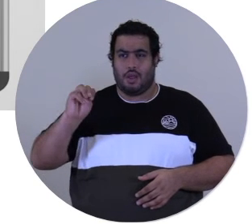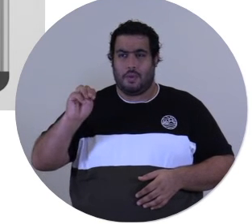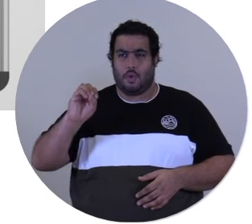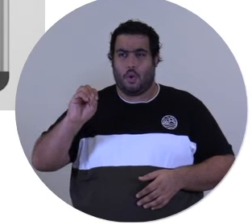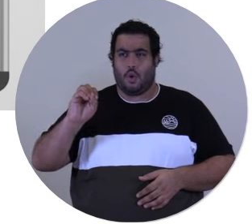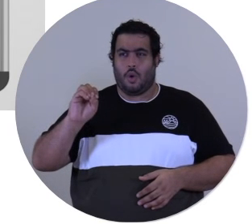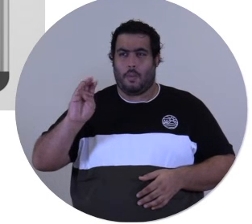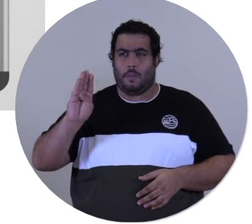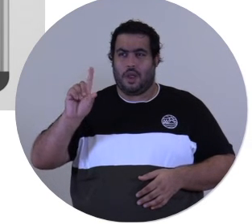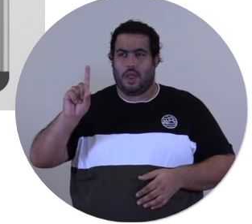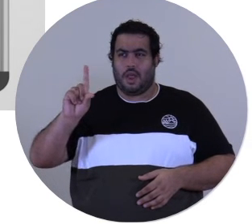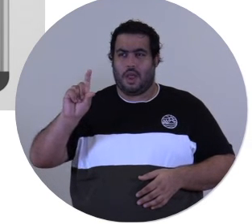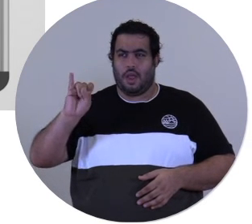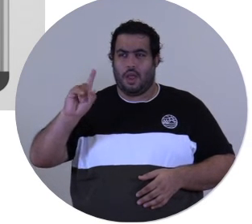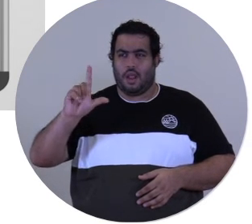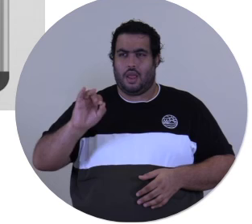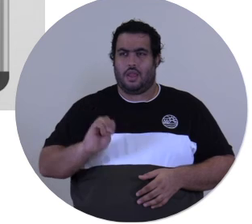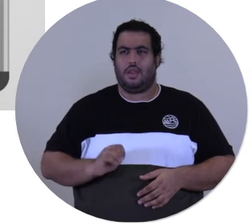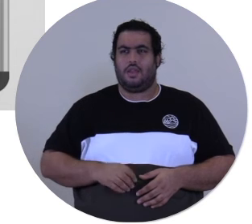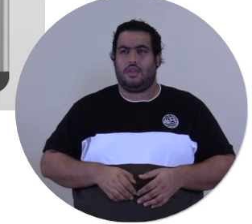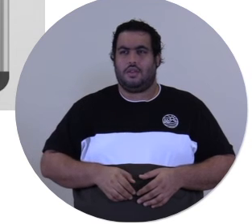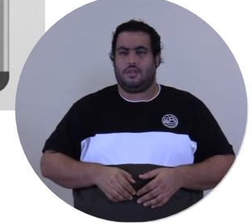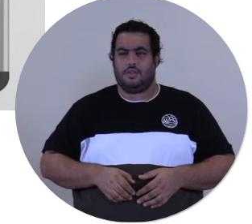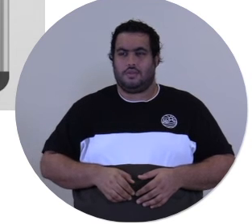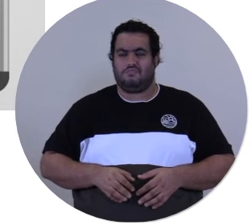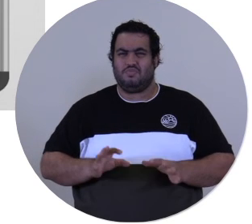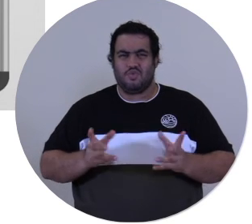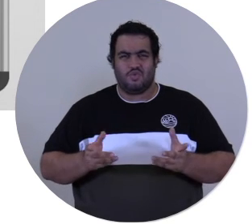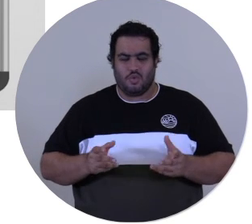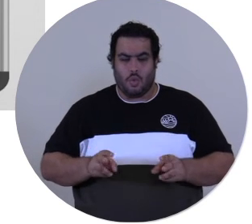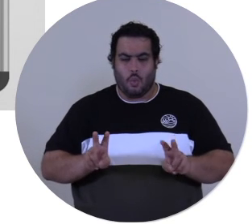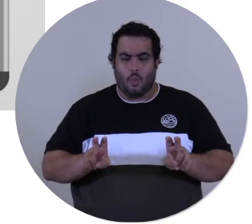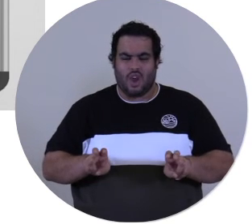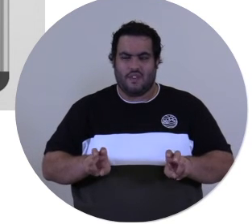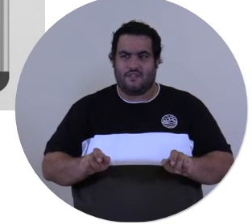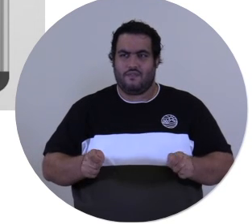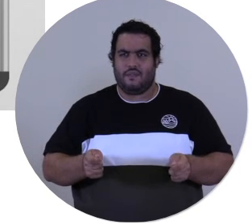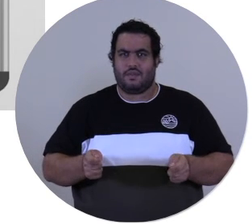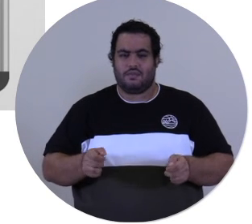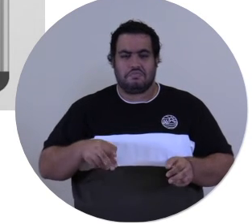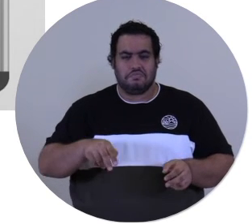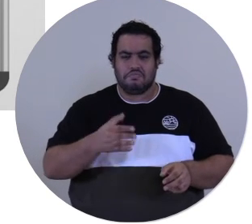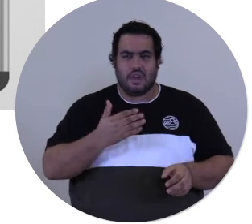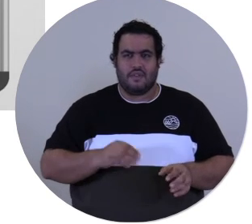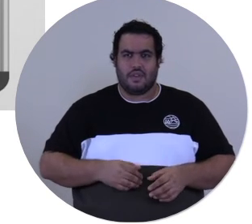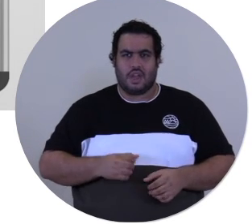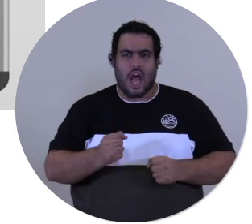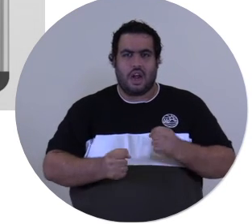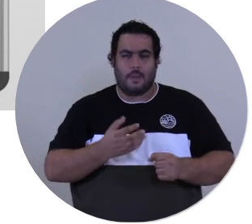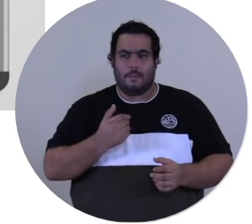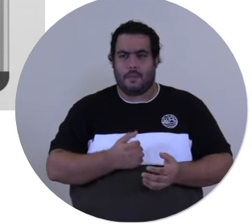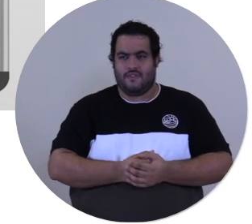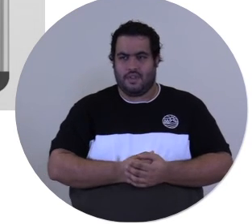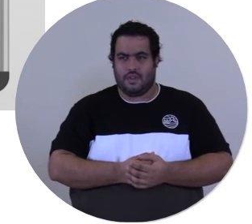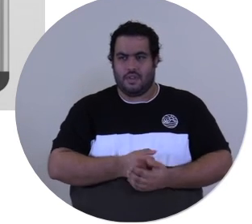Immobile. Immobile means motionless. Example, when I saw the accident, I